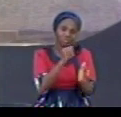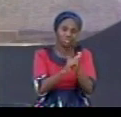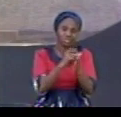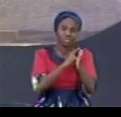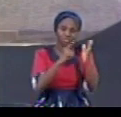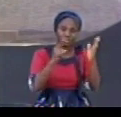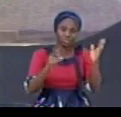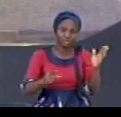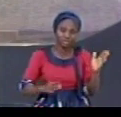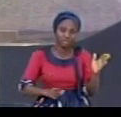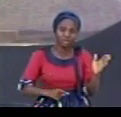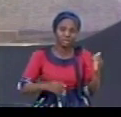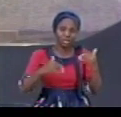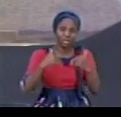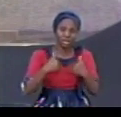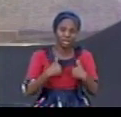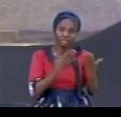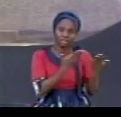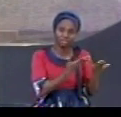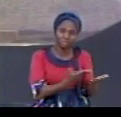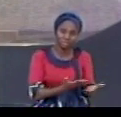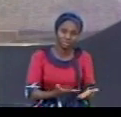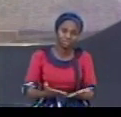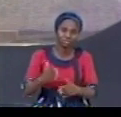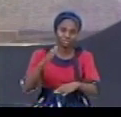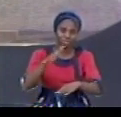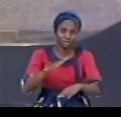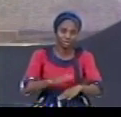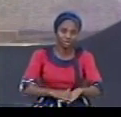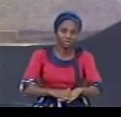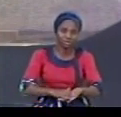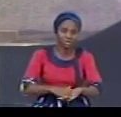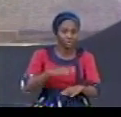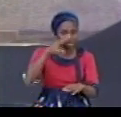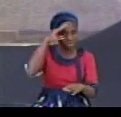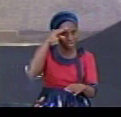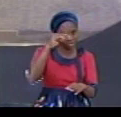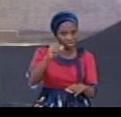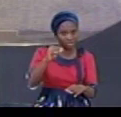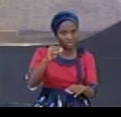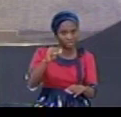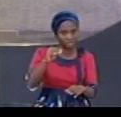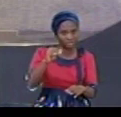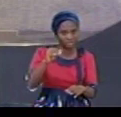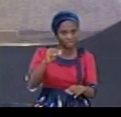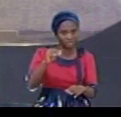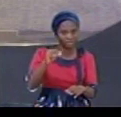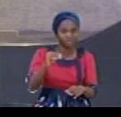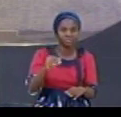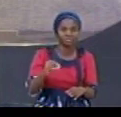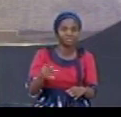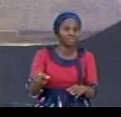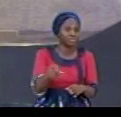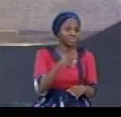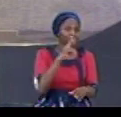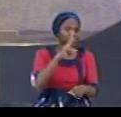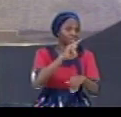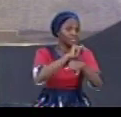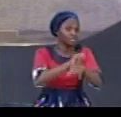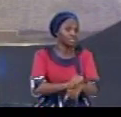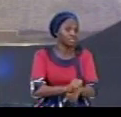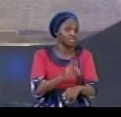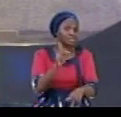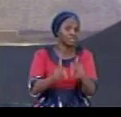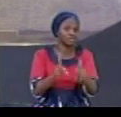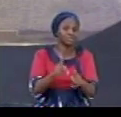Lord had brought upon him. Traditional people, their tradition,